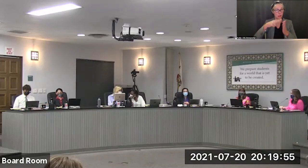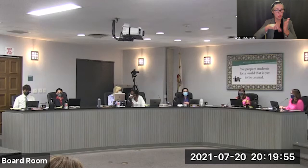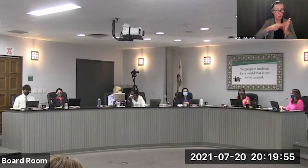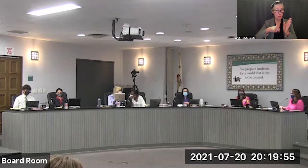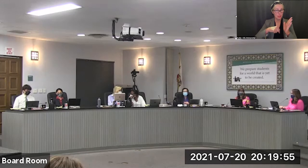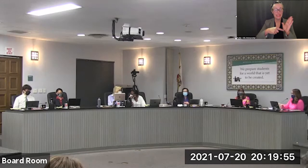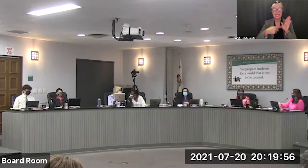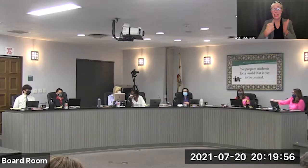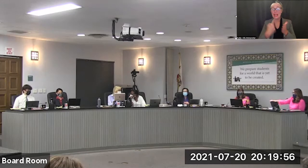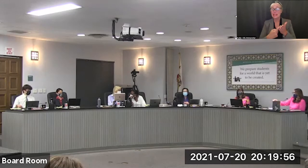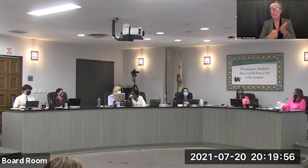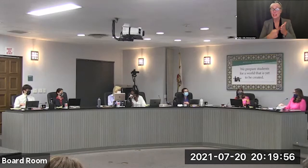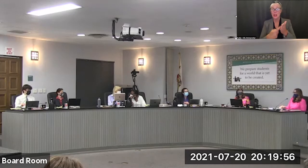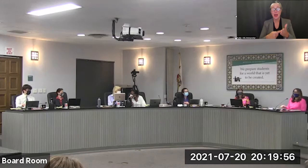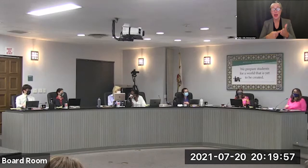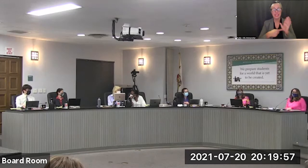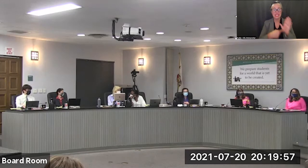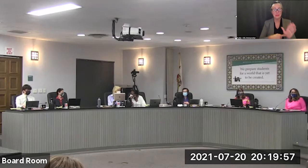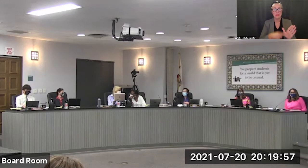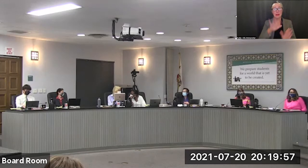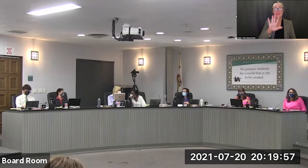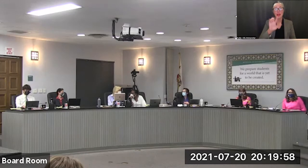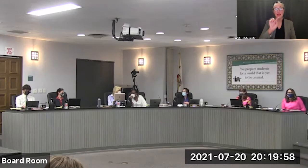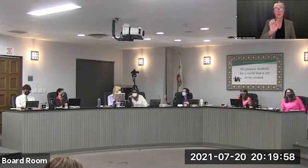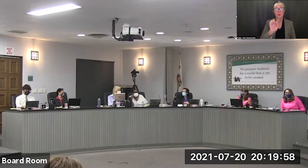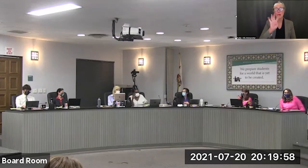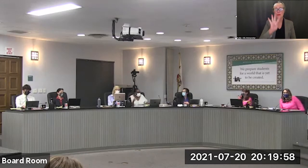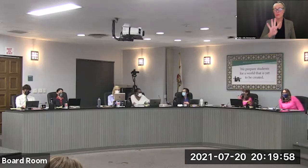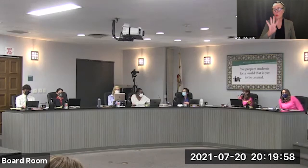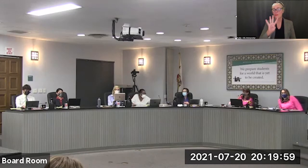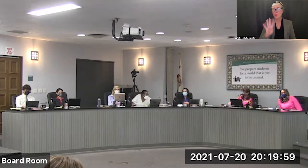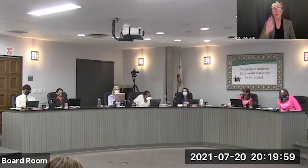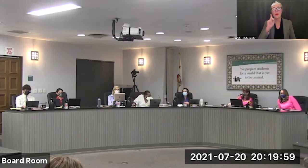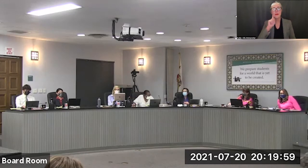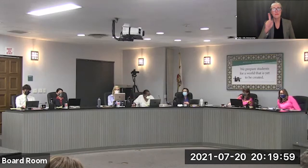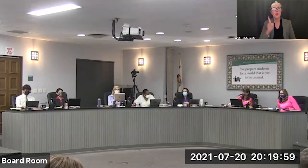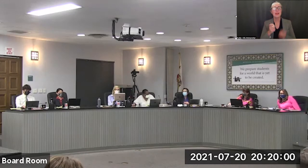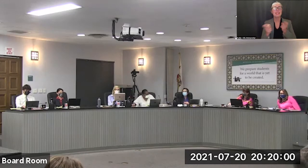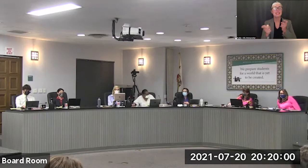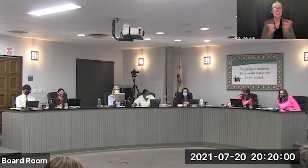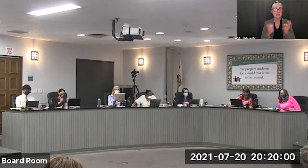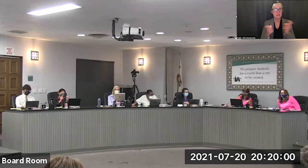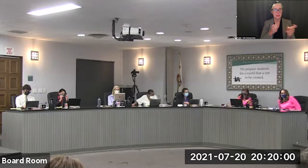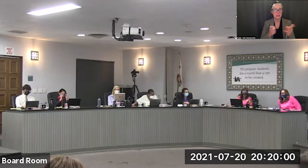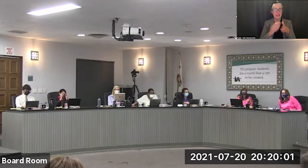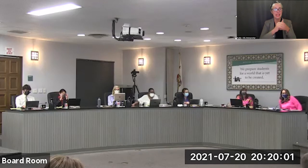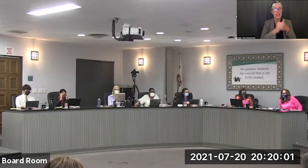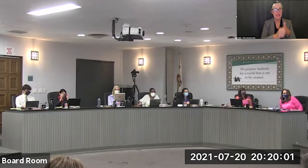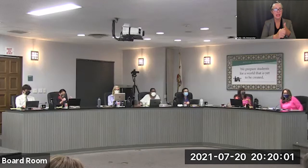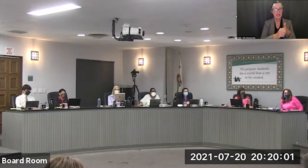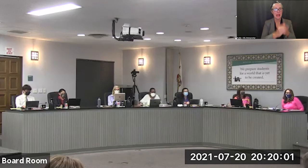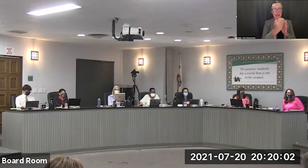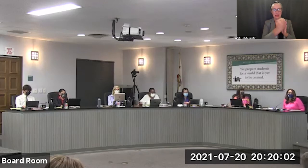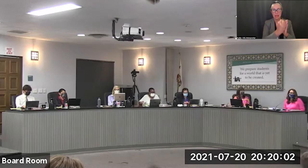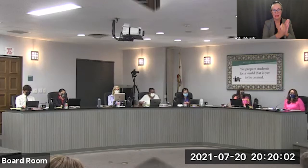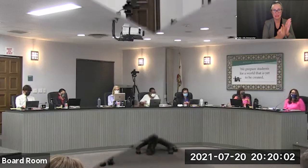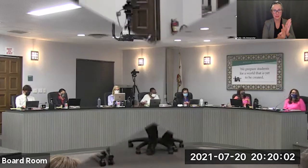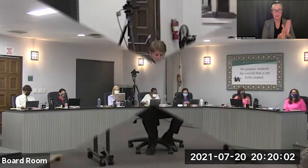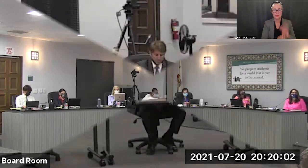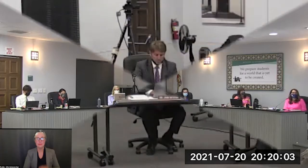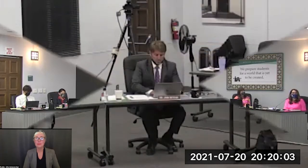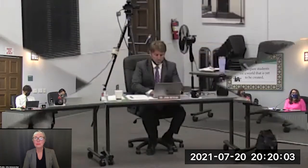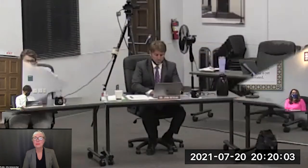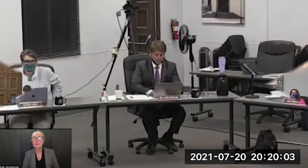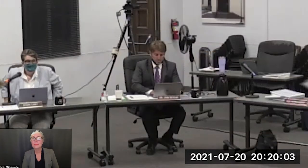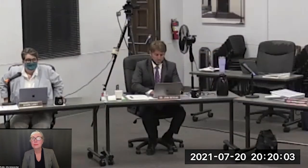5144 discipline guidelines Ms. right um